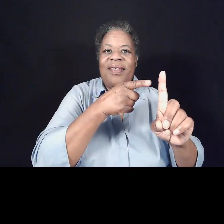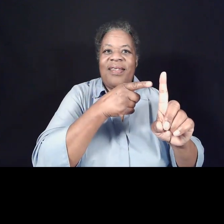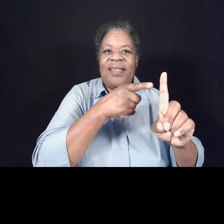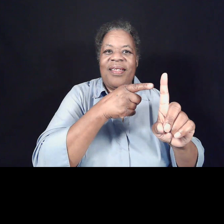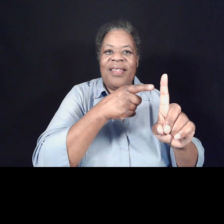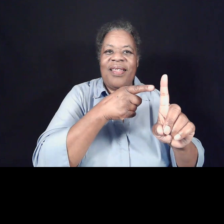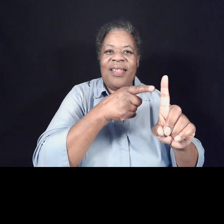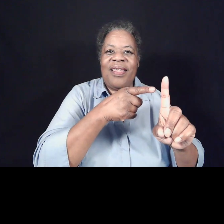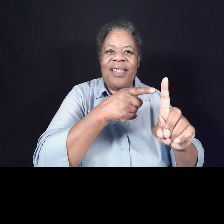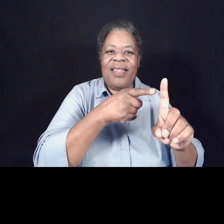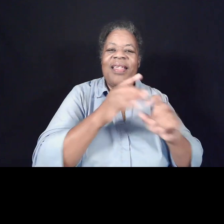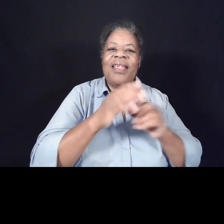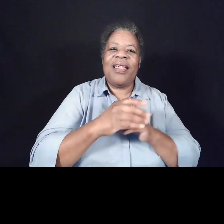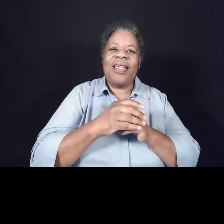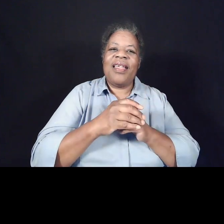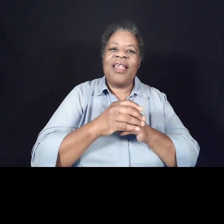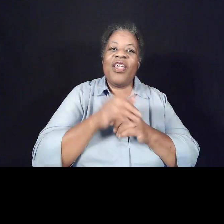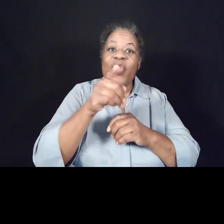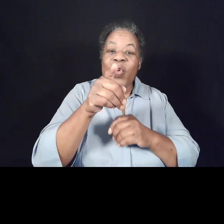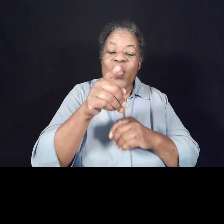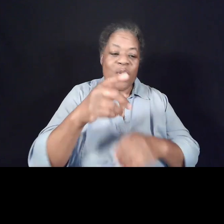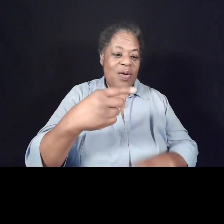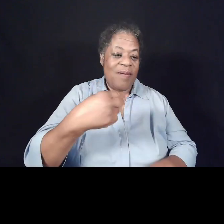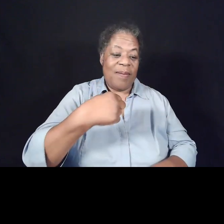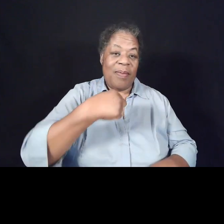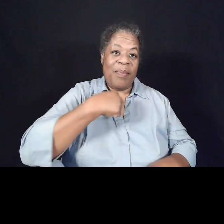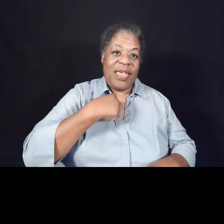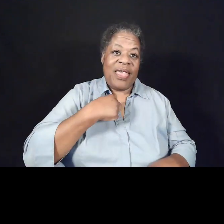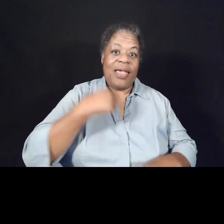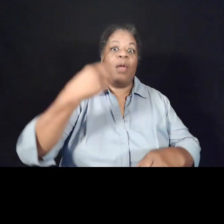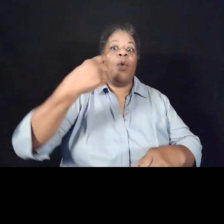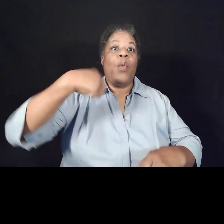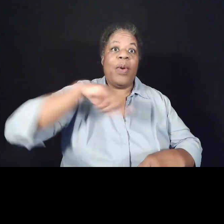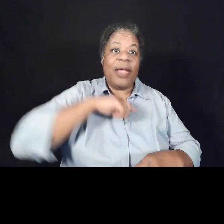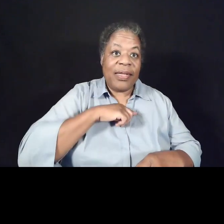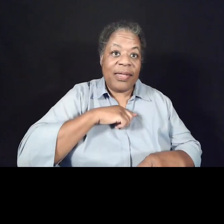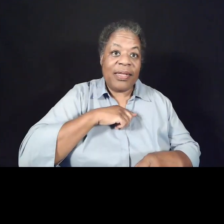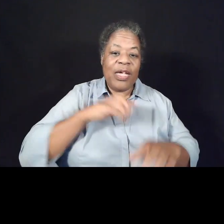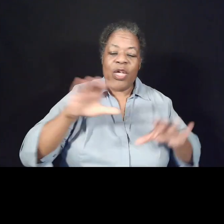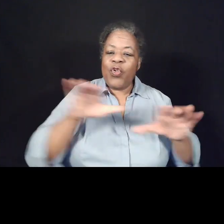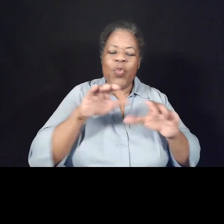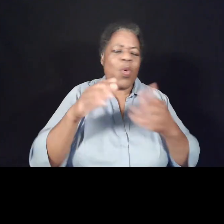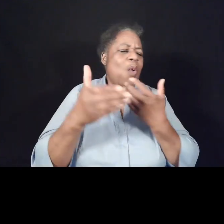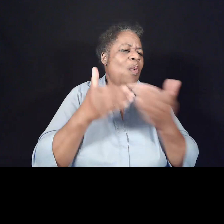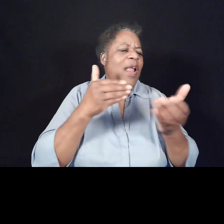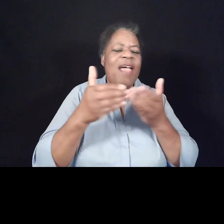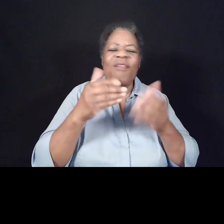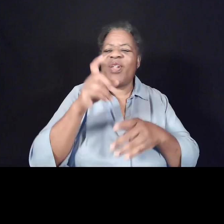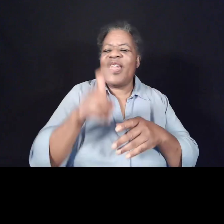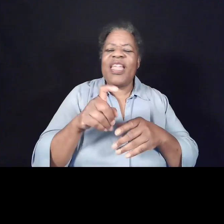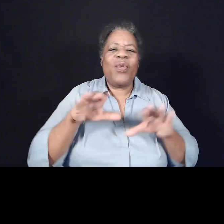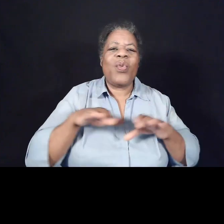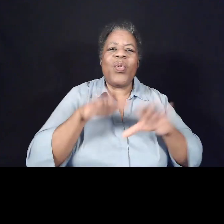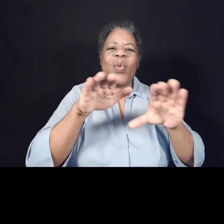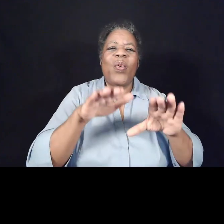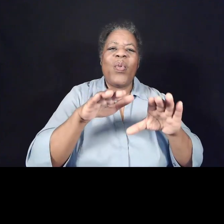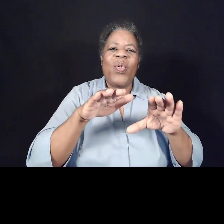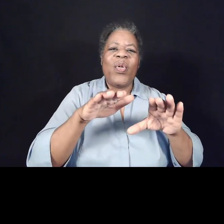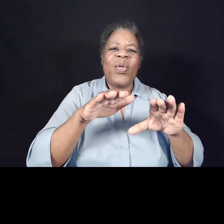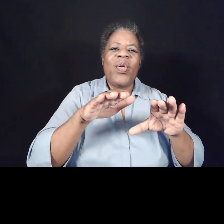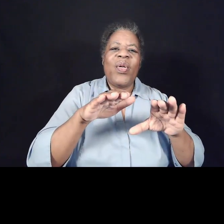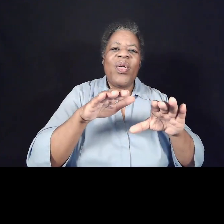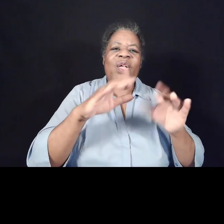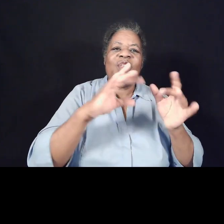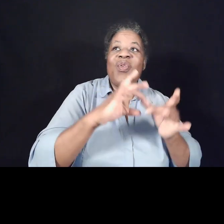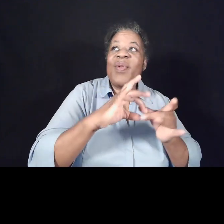So may you and I and we do whatever it takes to restore,